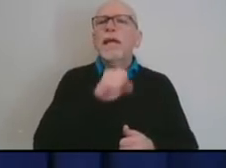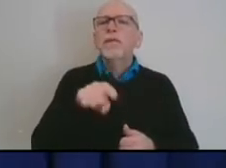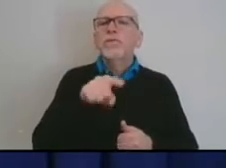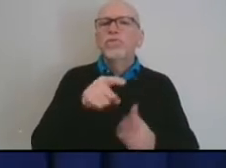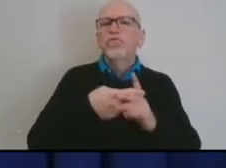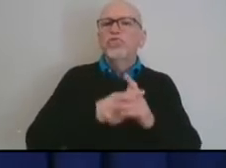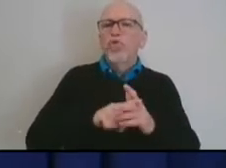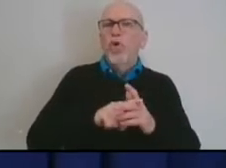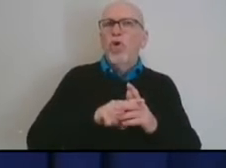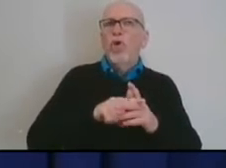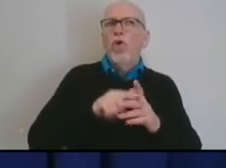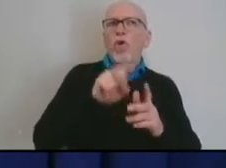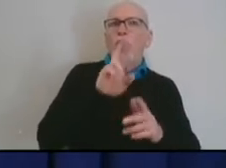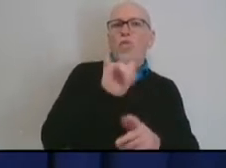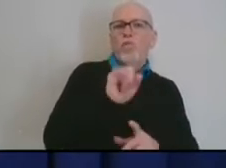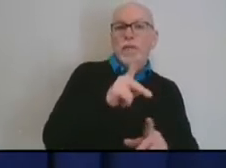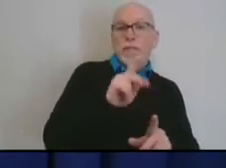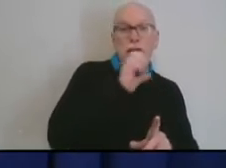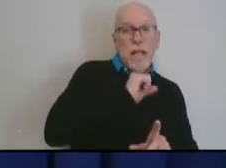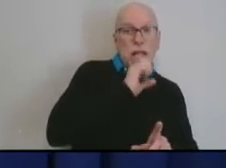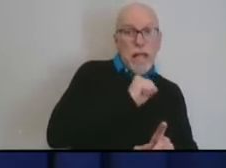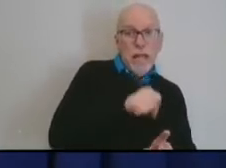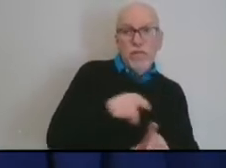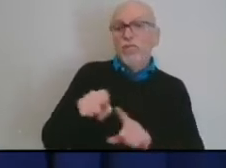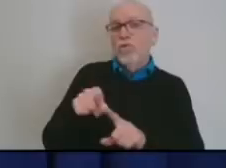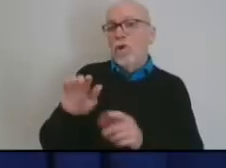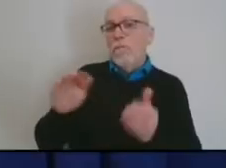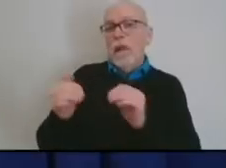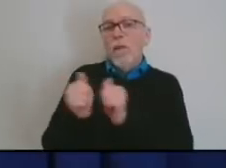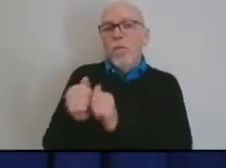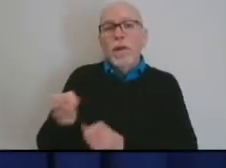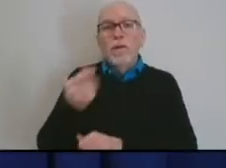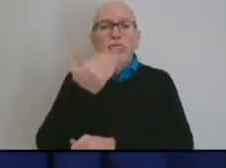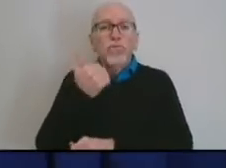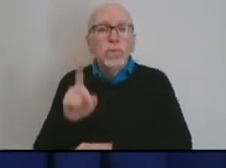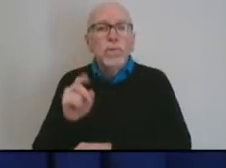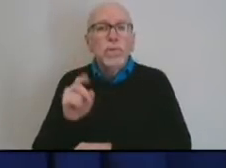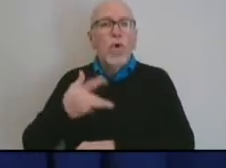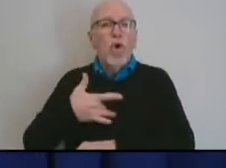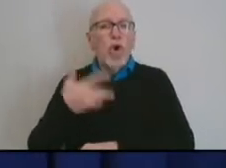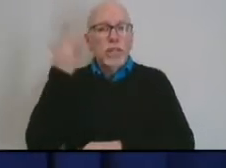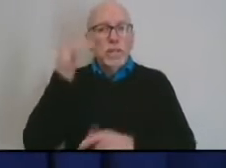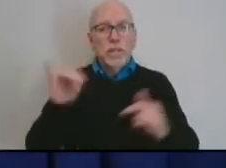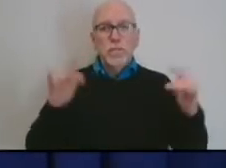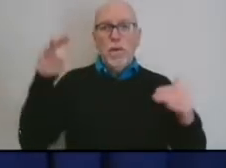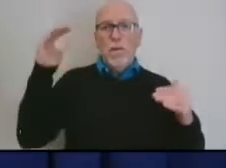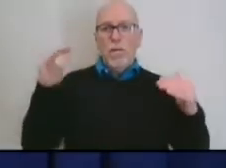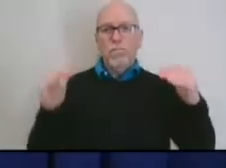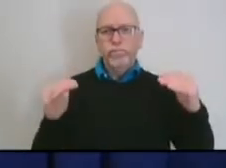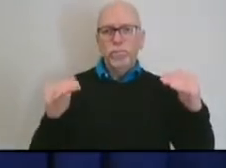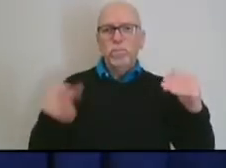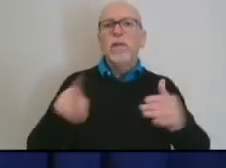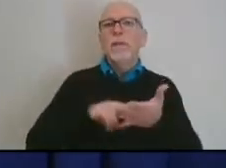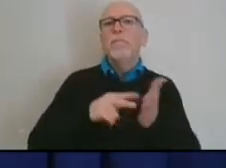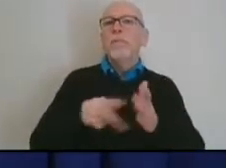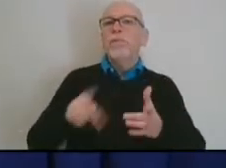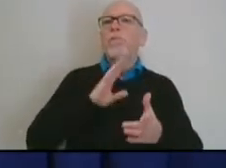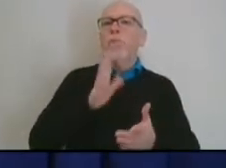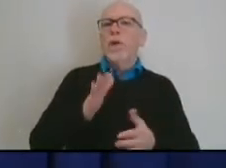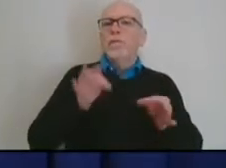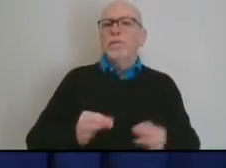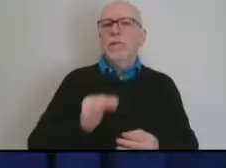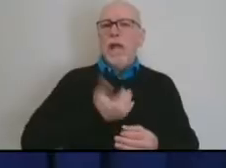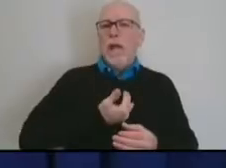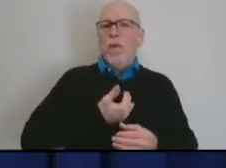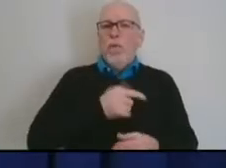to equal the risk of our other comorbidities, like obesity and heart disease. This will help inform our vaccine eligibility categories